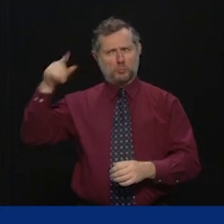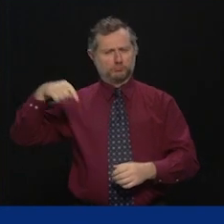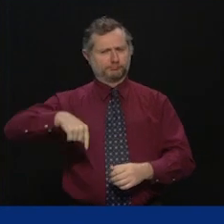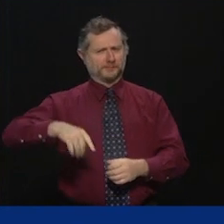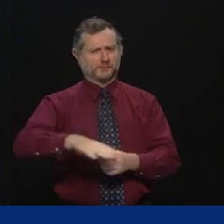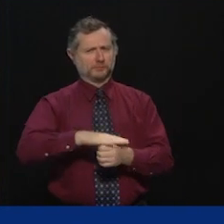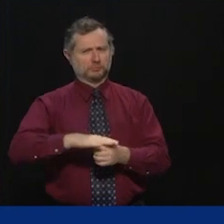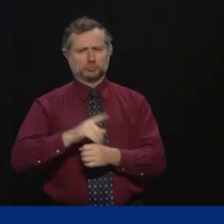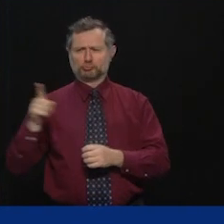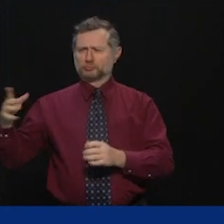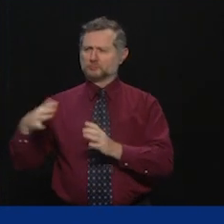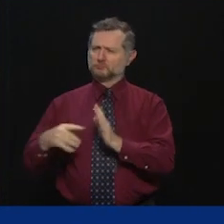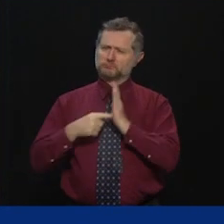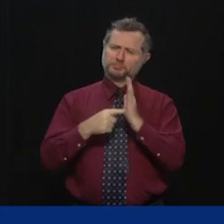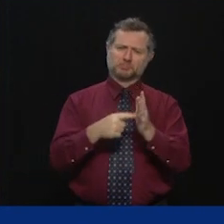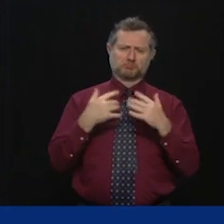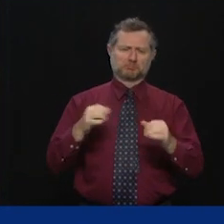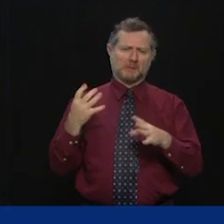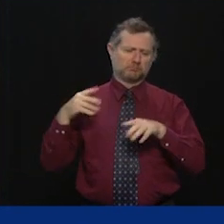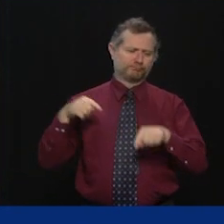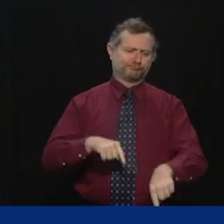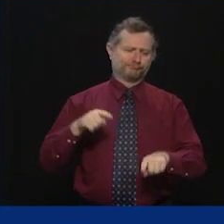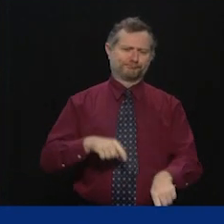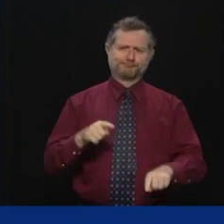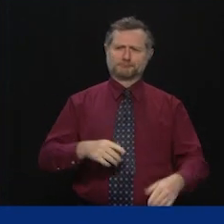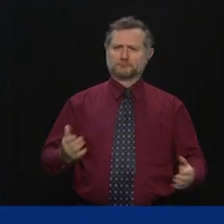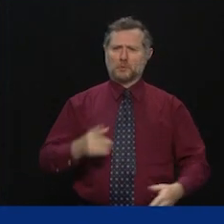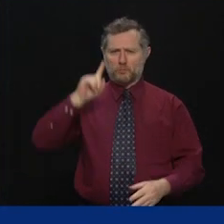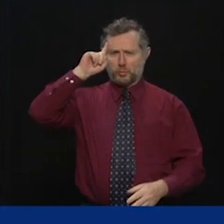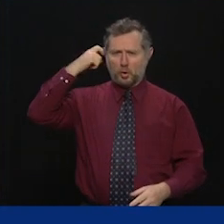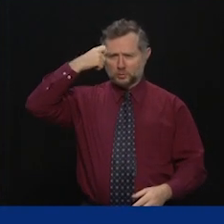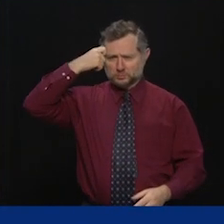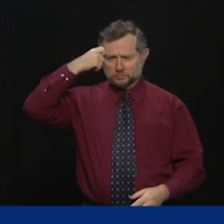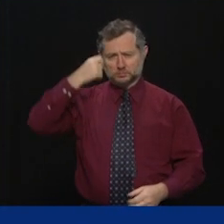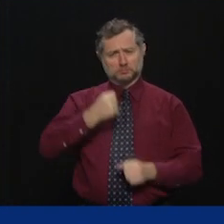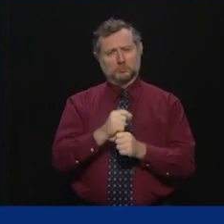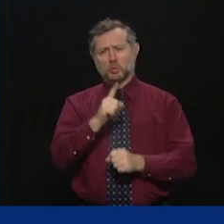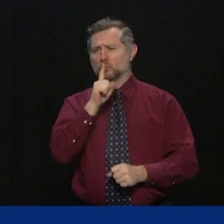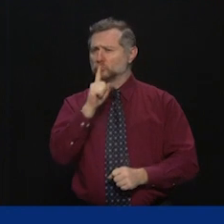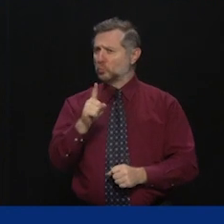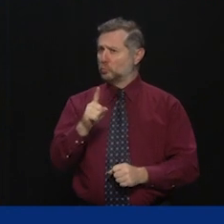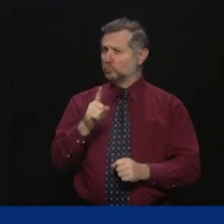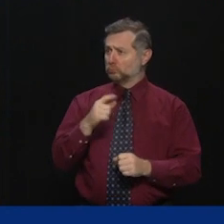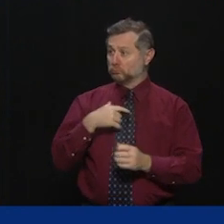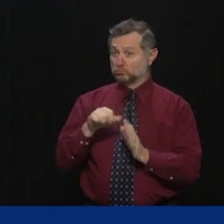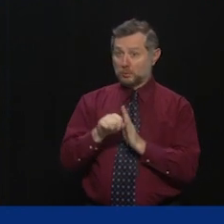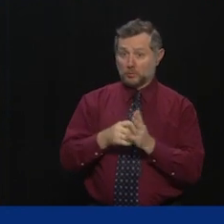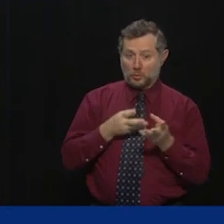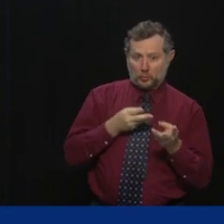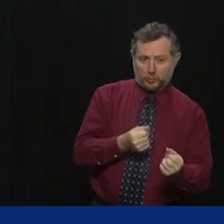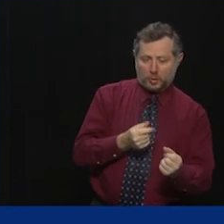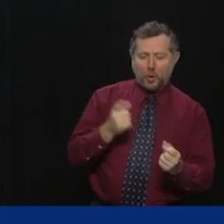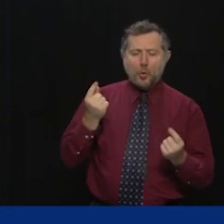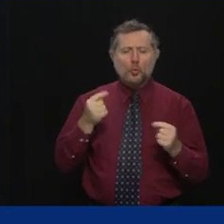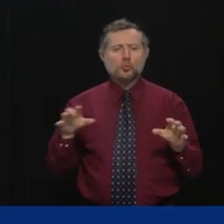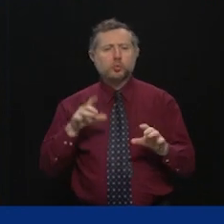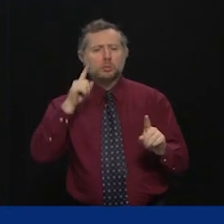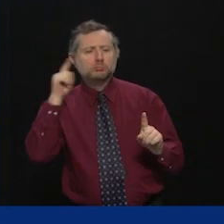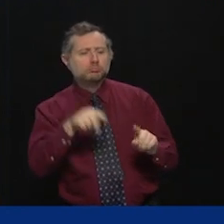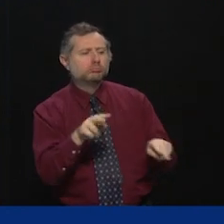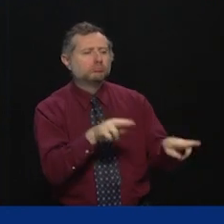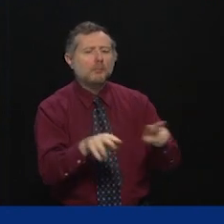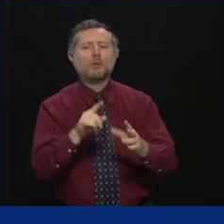willing to come to the Bronx to make sure that she sees the investment that the state is making. And the investment that we have is in our